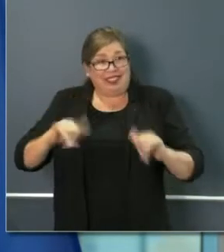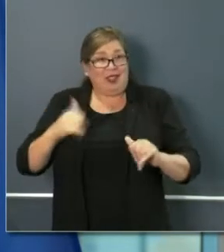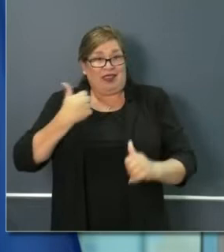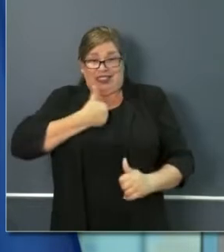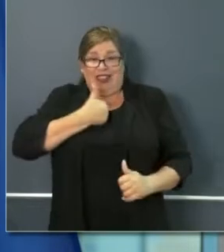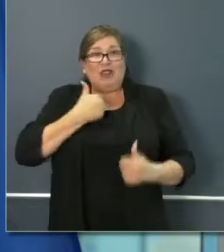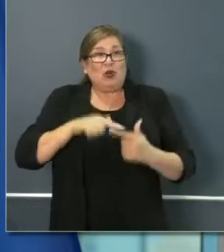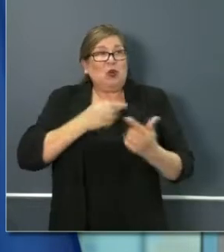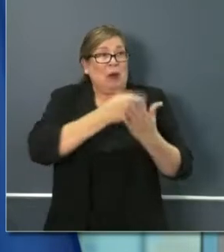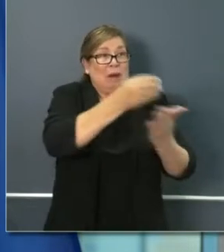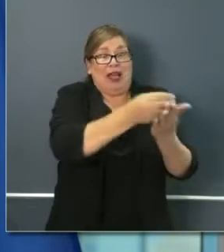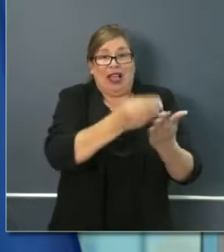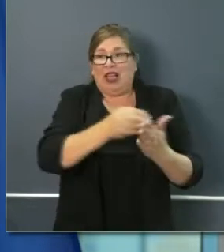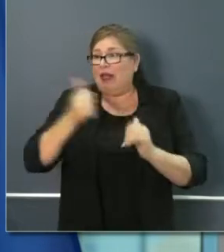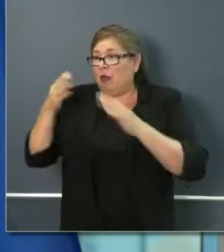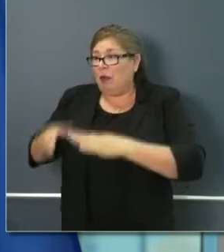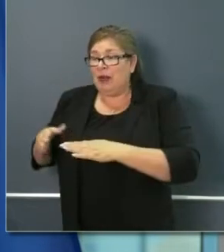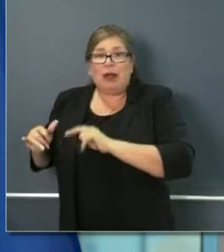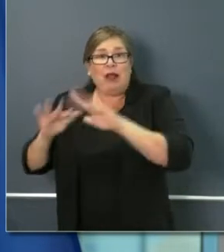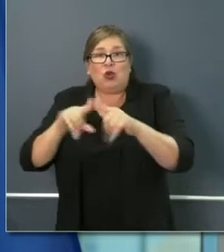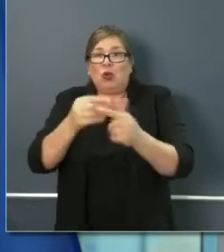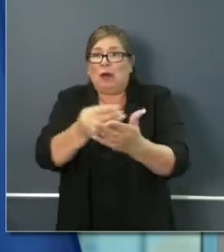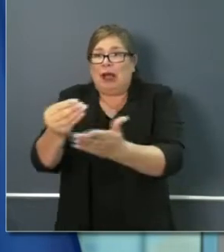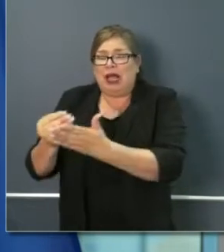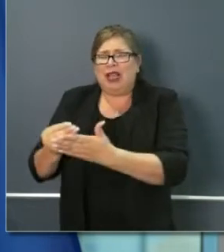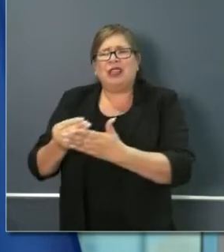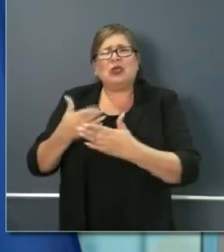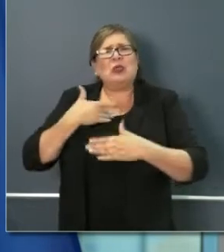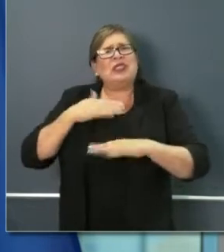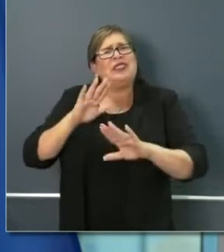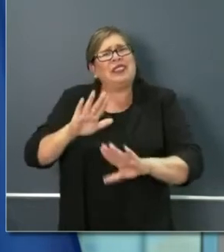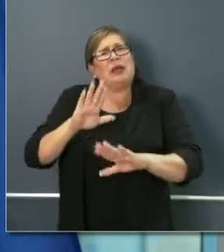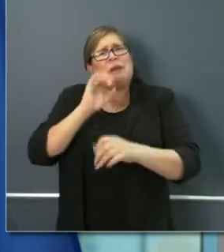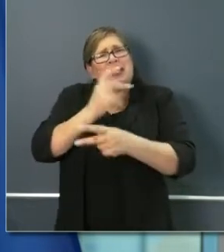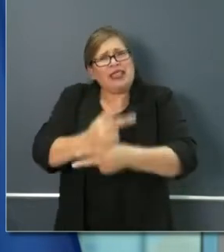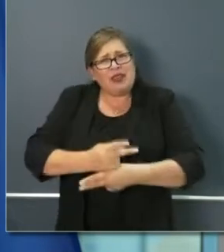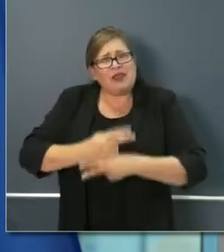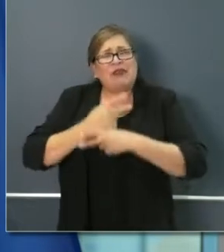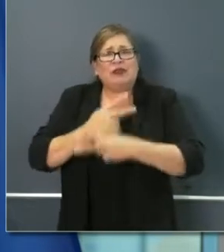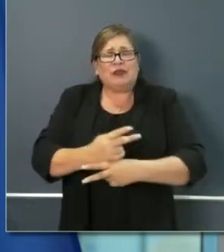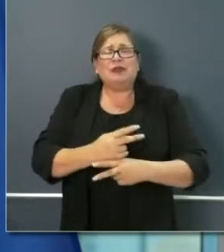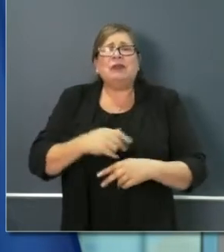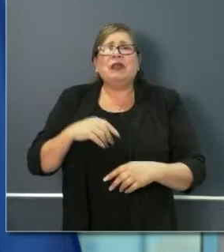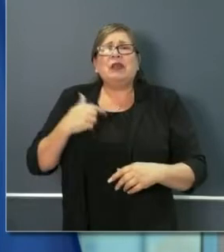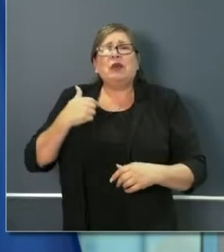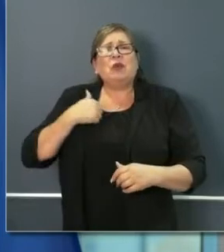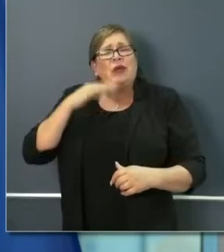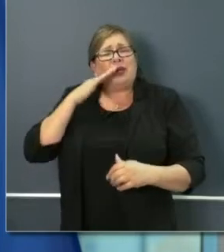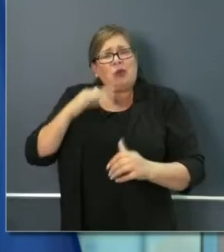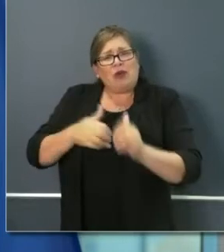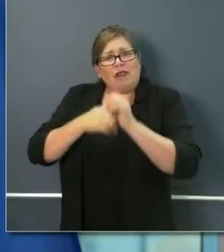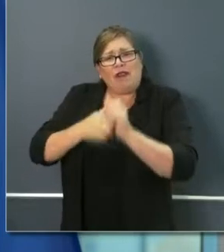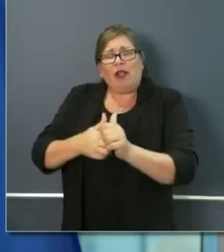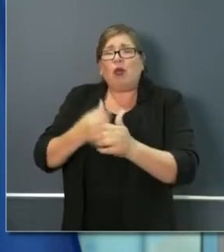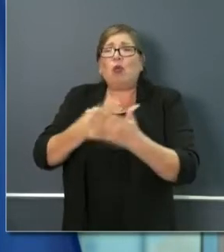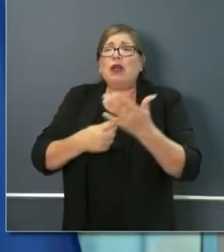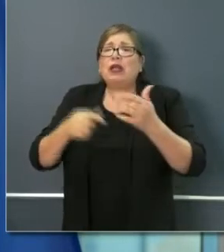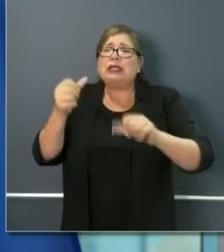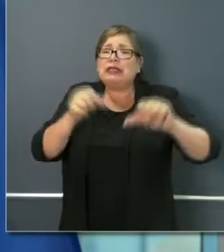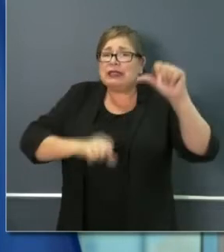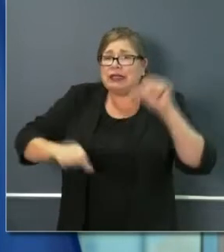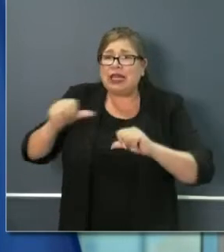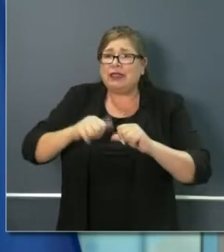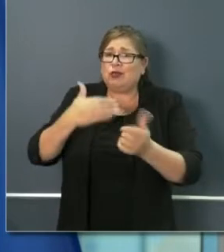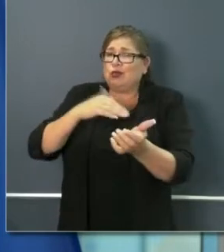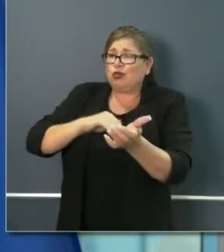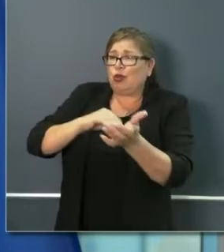we want to be cautious in this space. We want to be guided by science, and I'll just say this respectfully, science is a bit incomplete